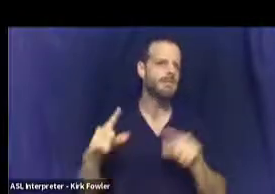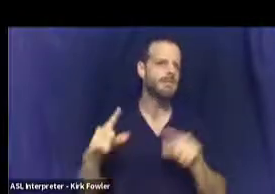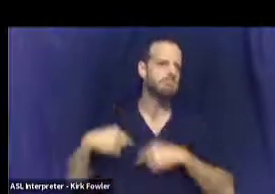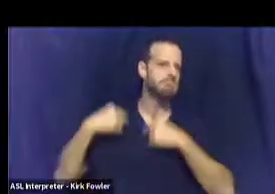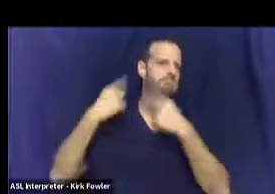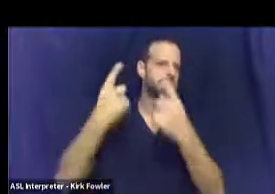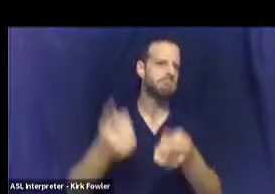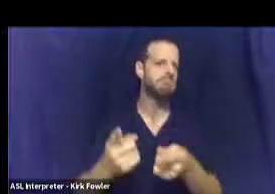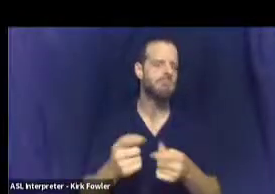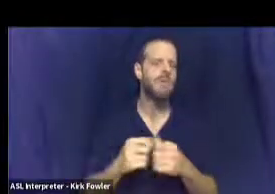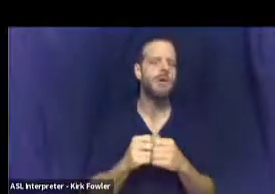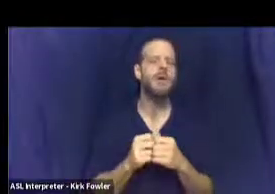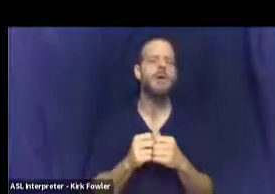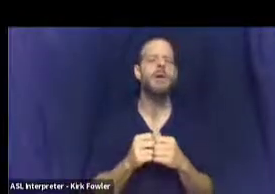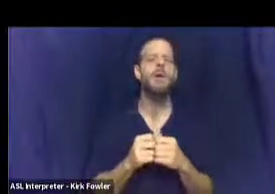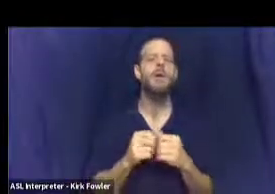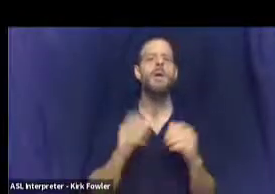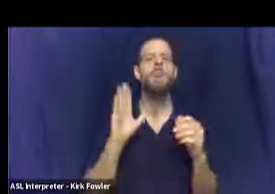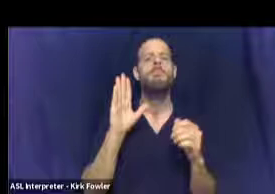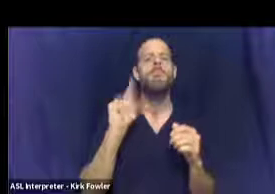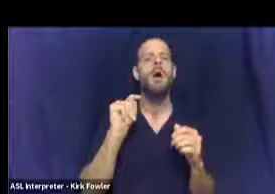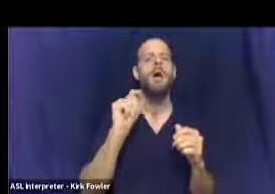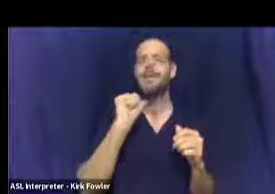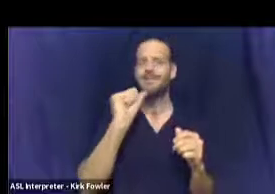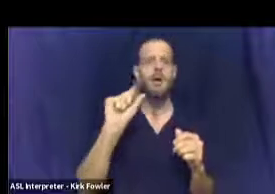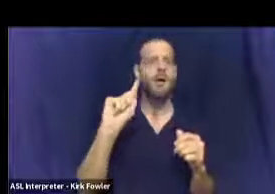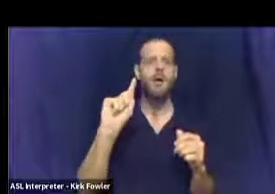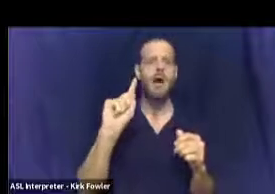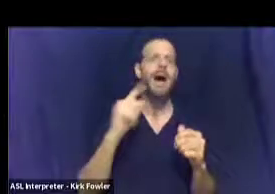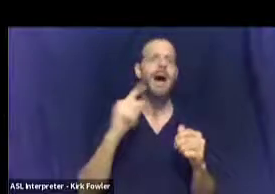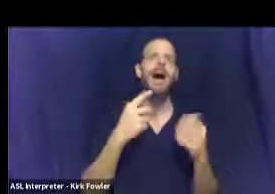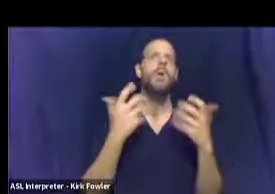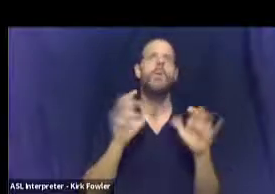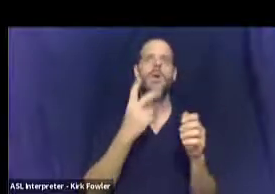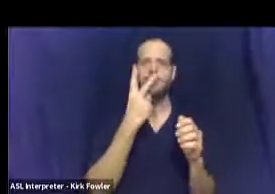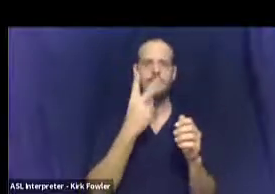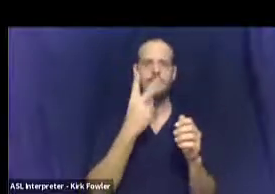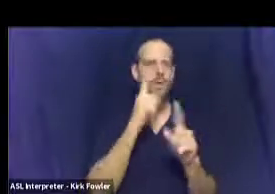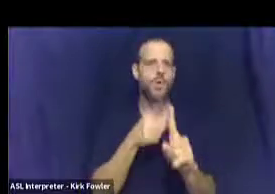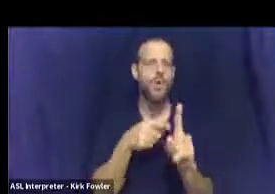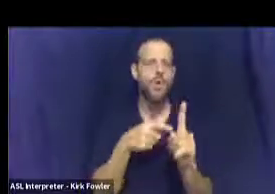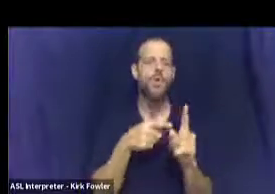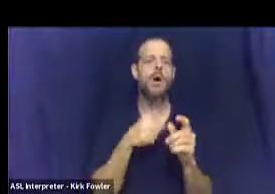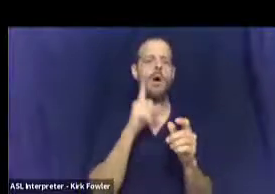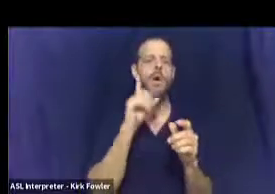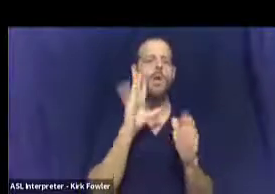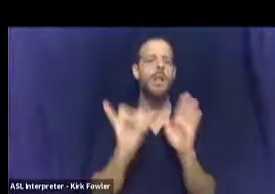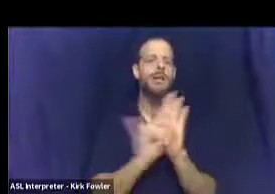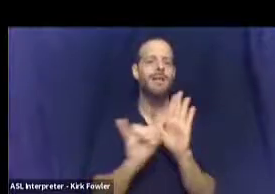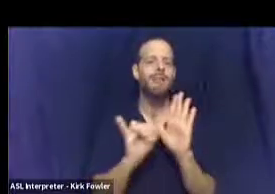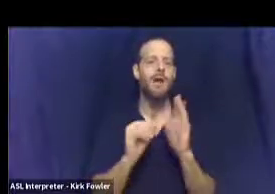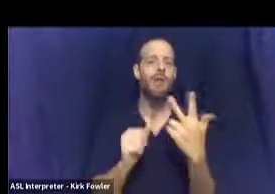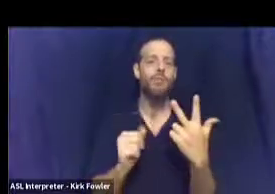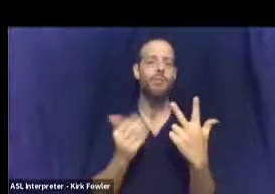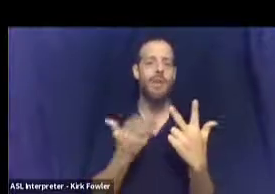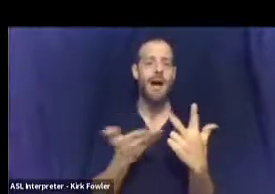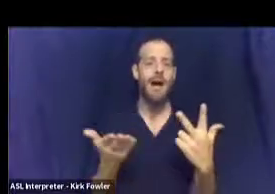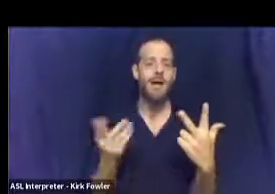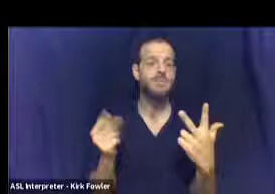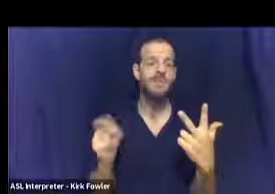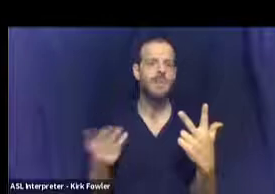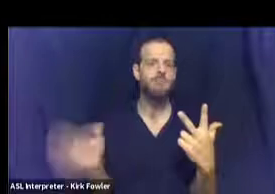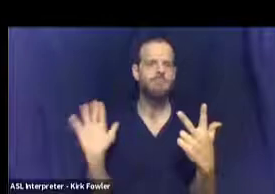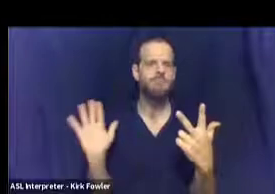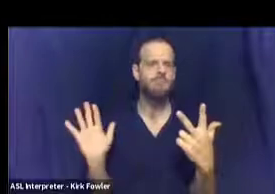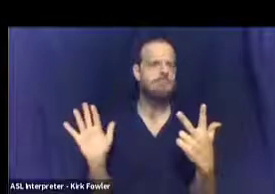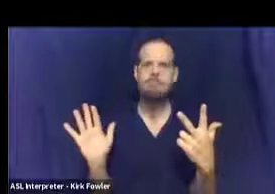to make sure there's a way to say it's not just identify. I never want to see on a goal. We'll identify three items and leave it at that. We need to